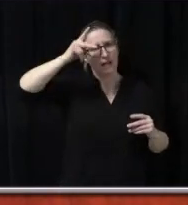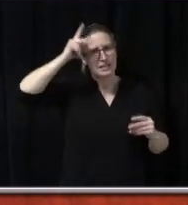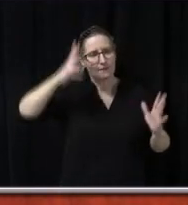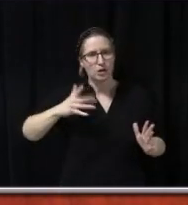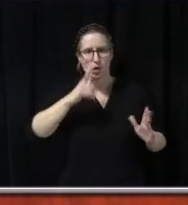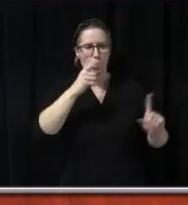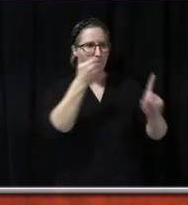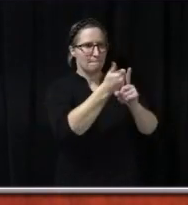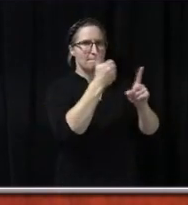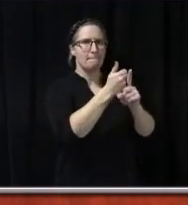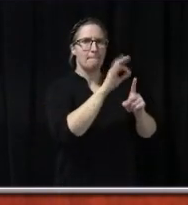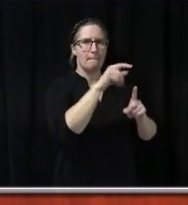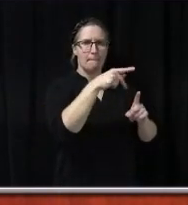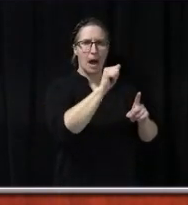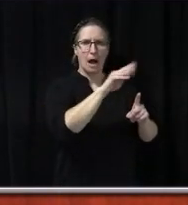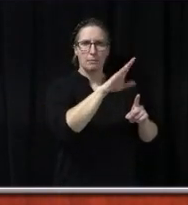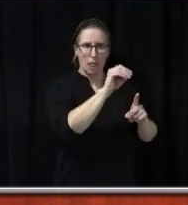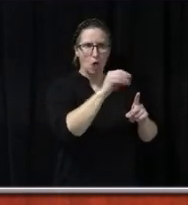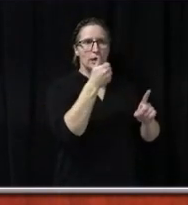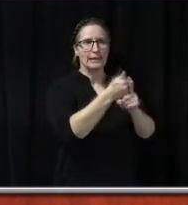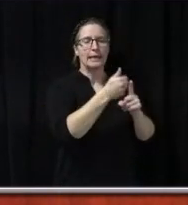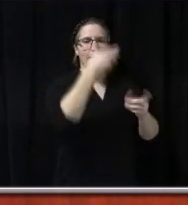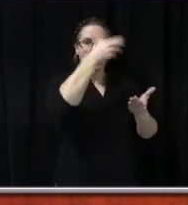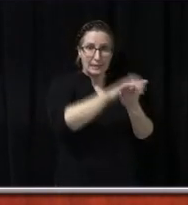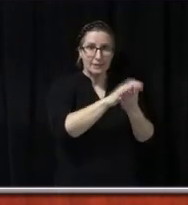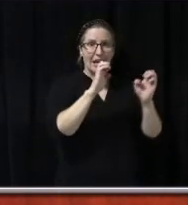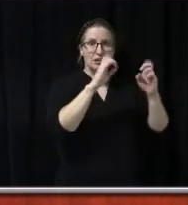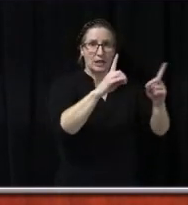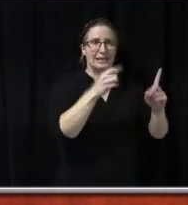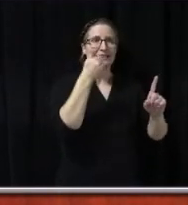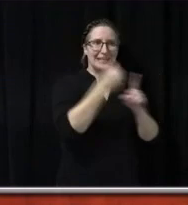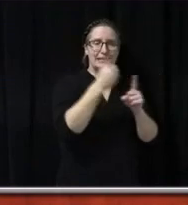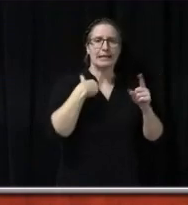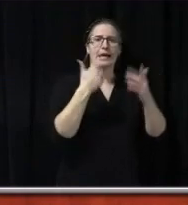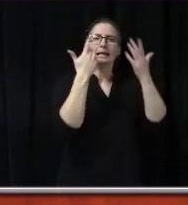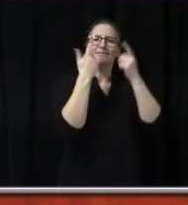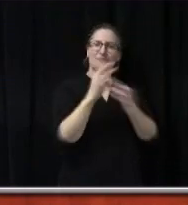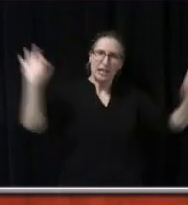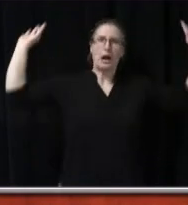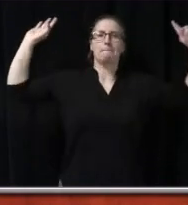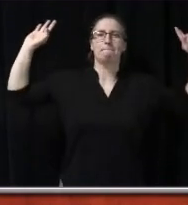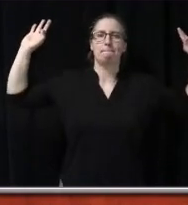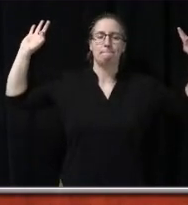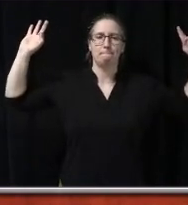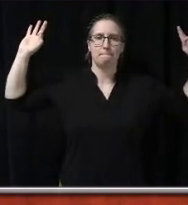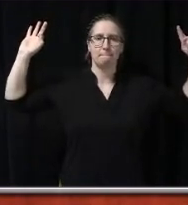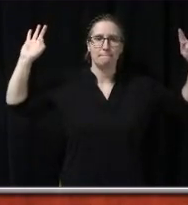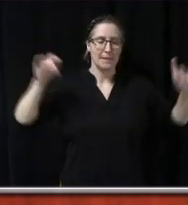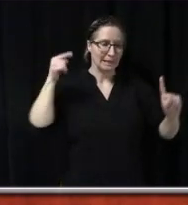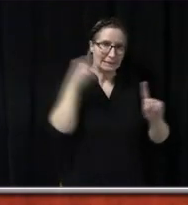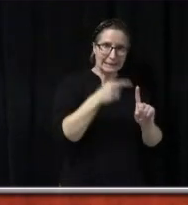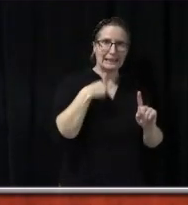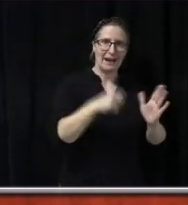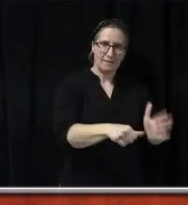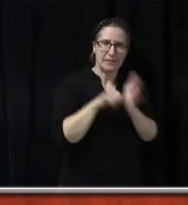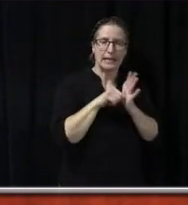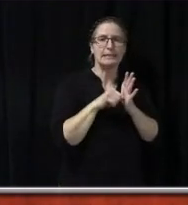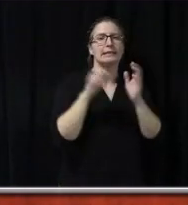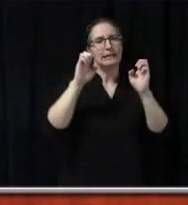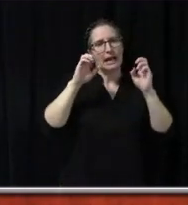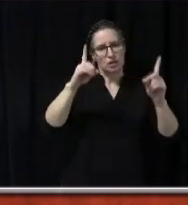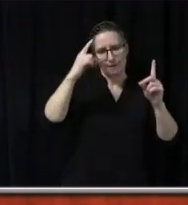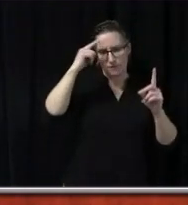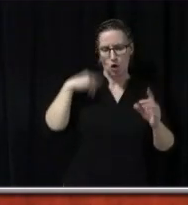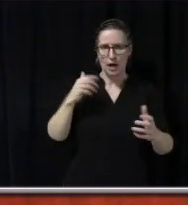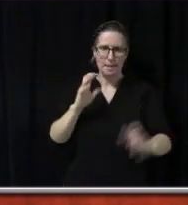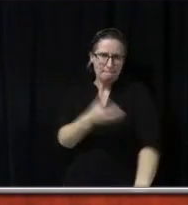who believed education to be an act of liberation. Freire emphasizes the need of education to